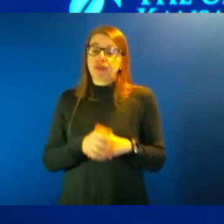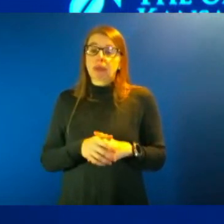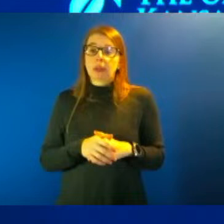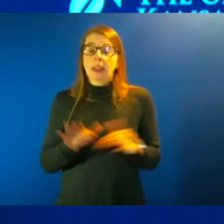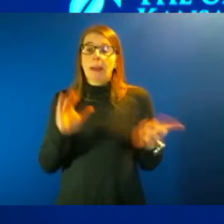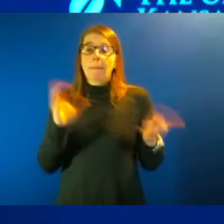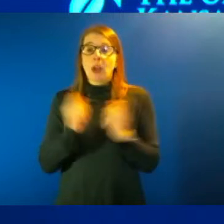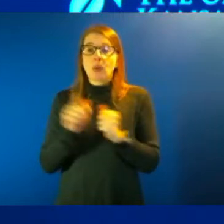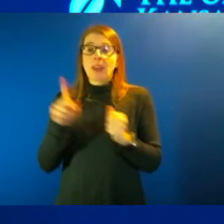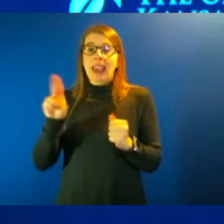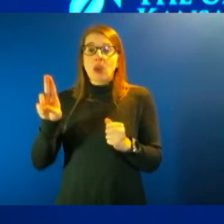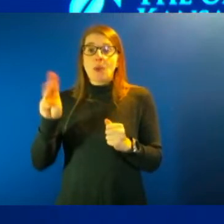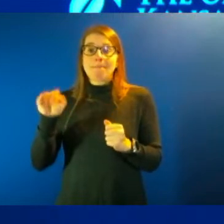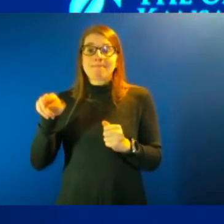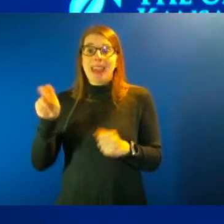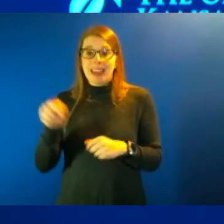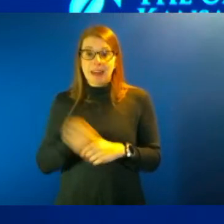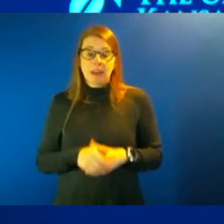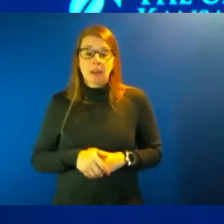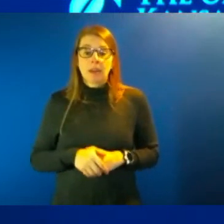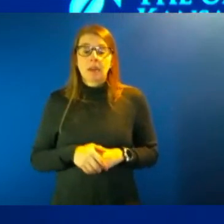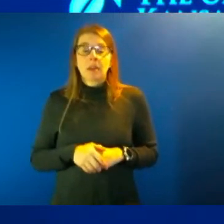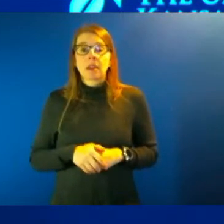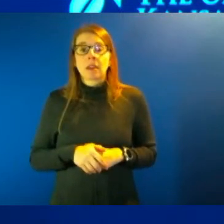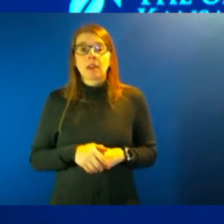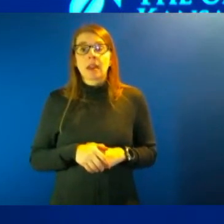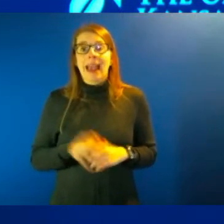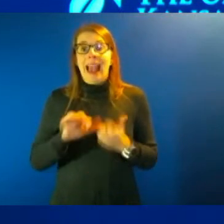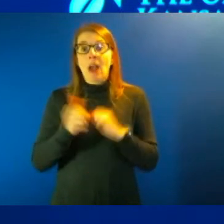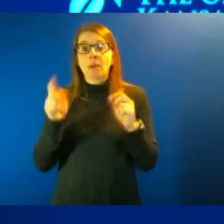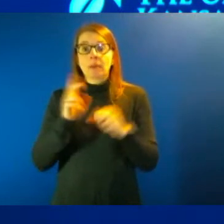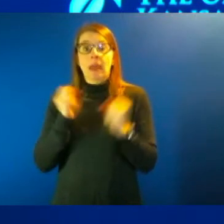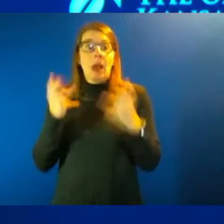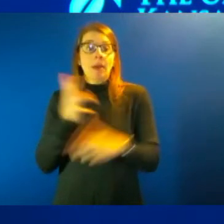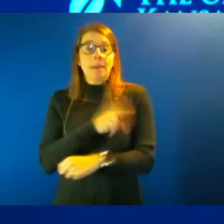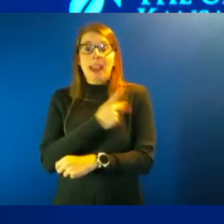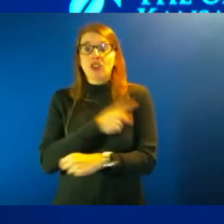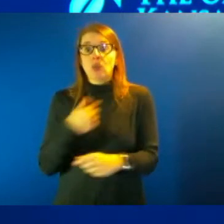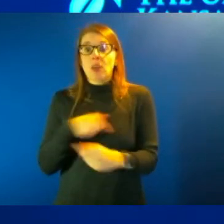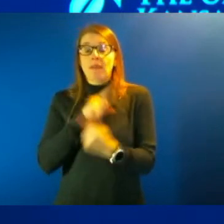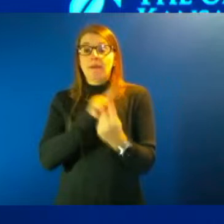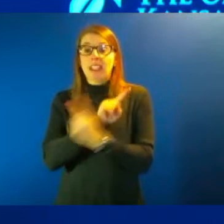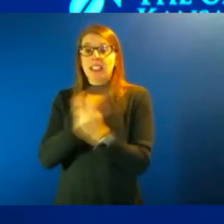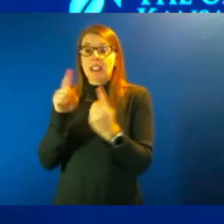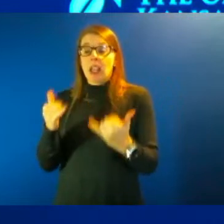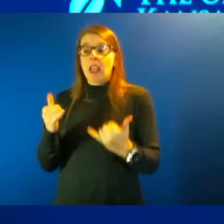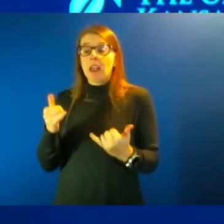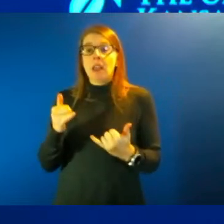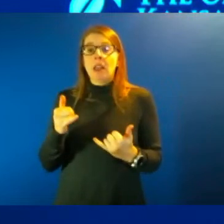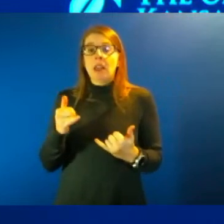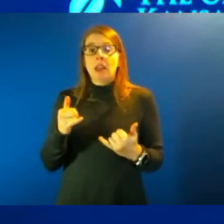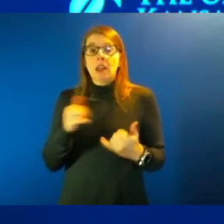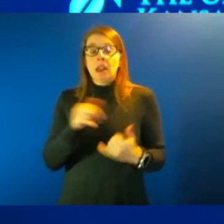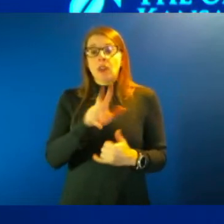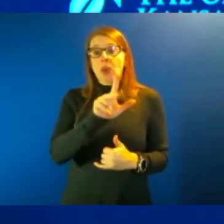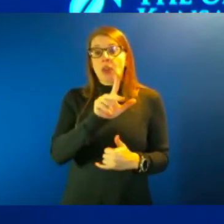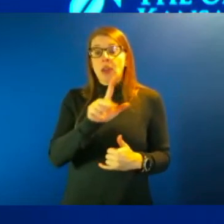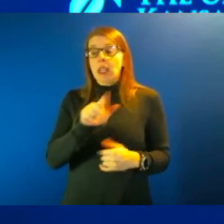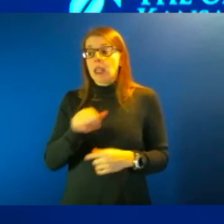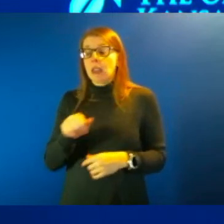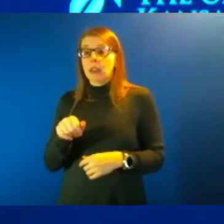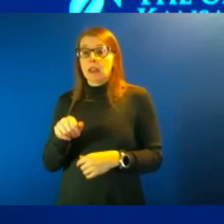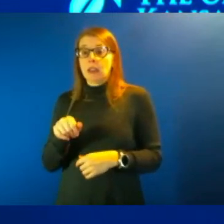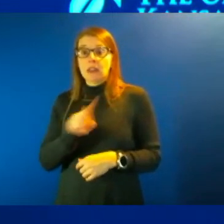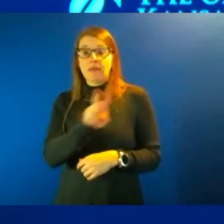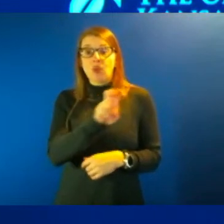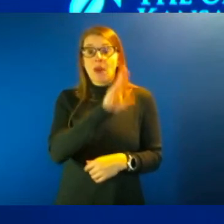we serve, the number of patients we see a day, and yet there was 12 today, we're at 23, we have 800 beds, they have 100 or 200 beds. So